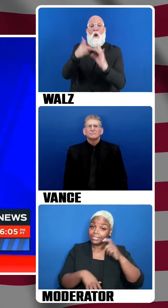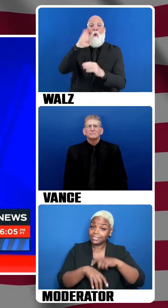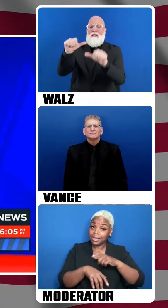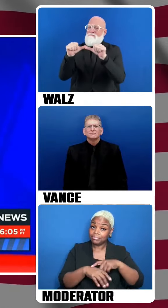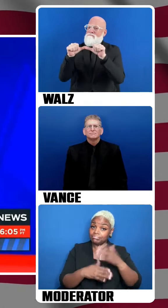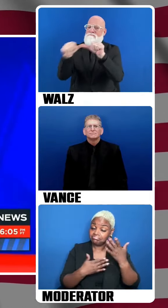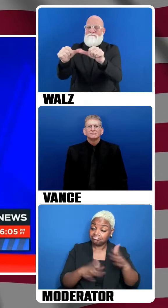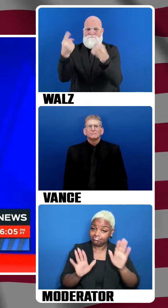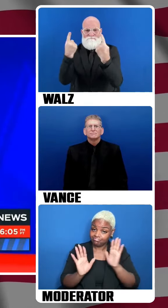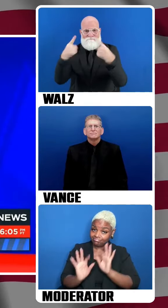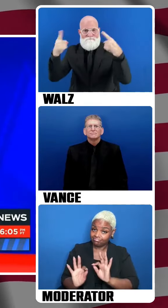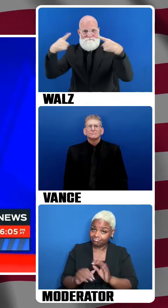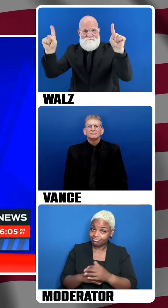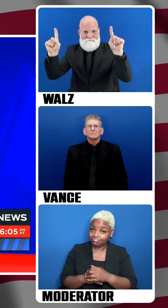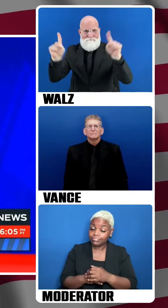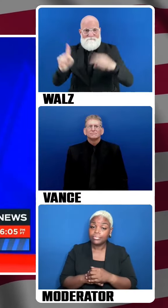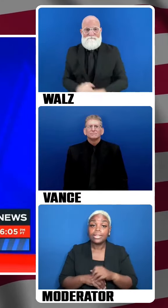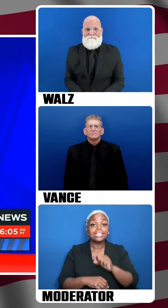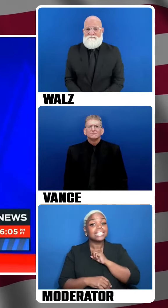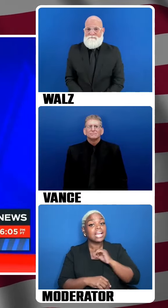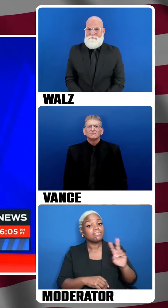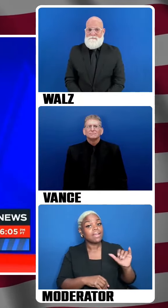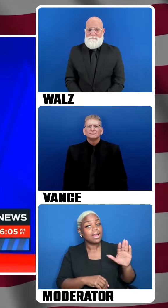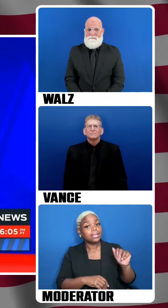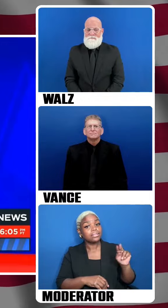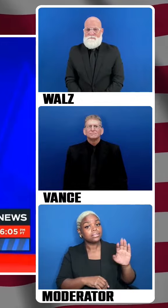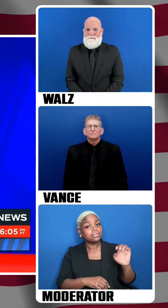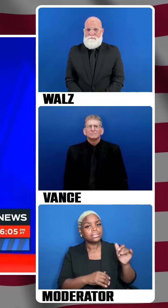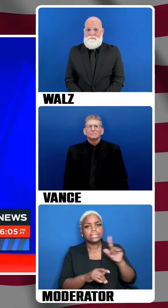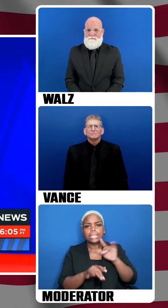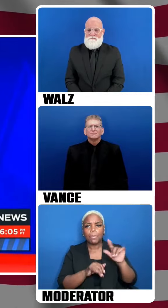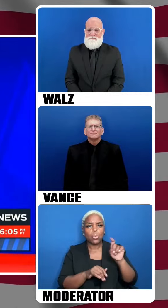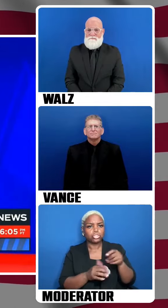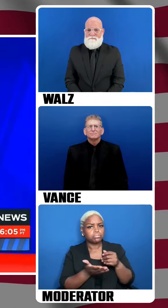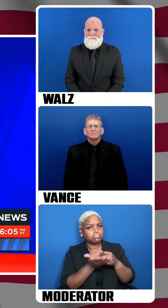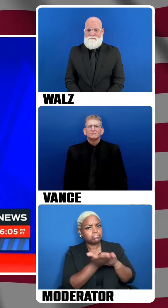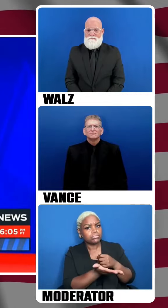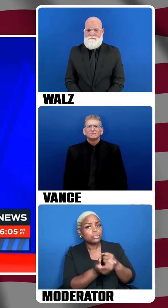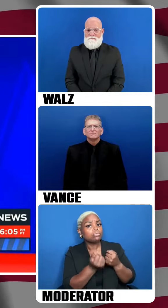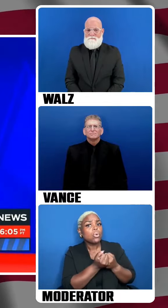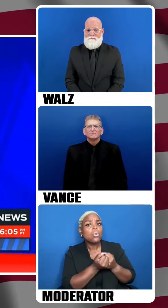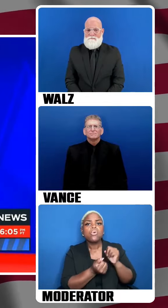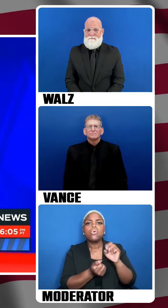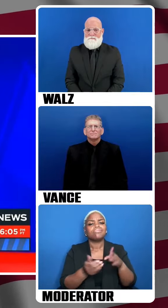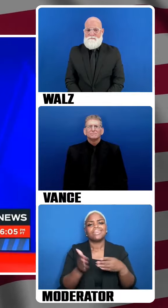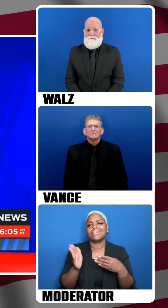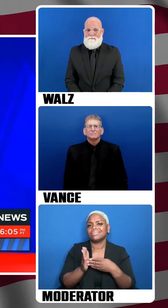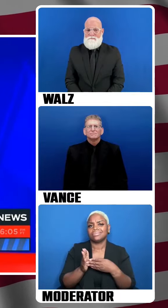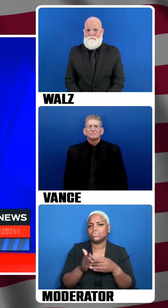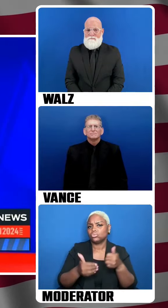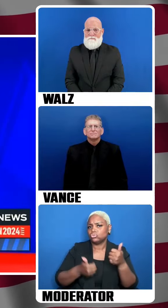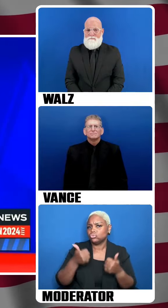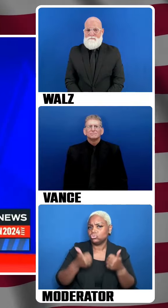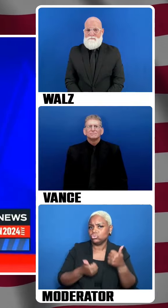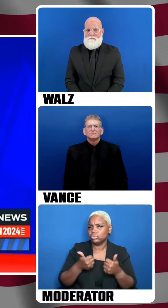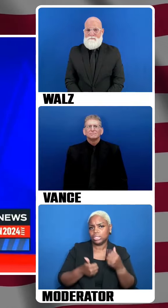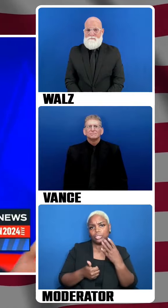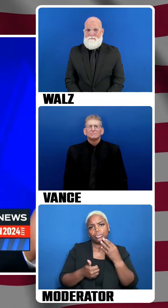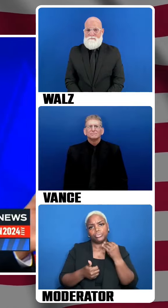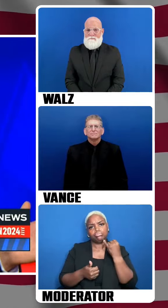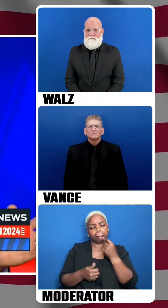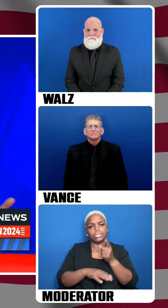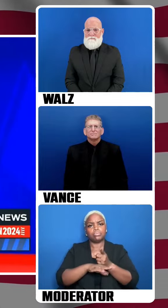you support or oppose a preemptive strike by Israel on Iran? You have 2 minutes. So, Margaret, I want to answer the question. First